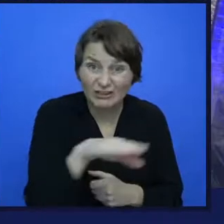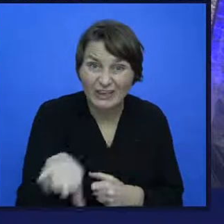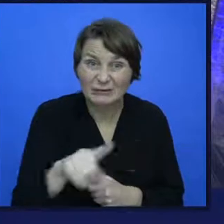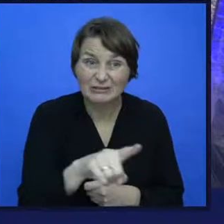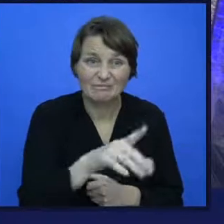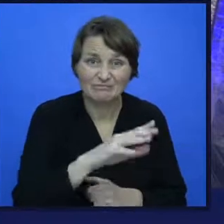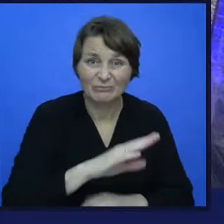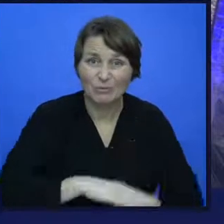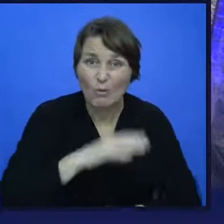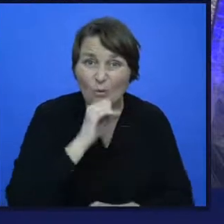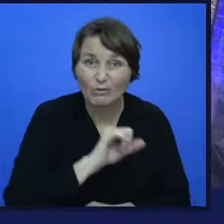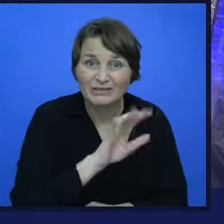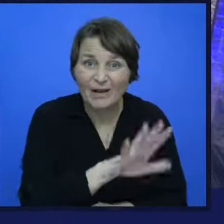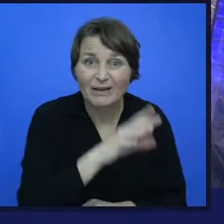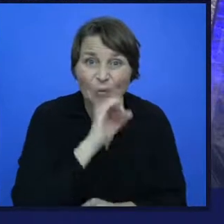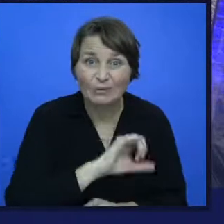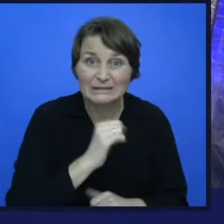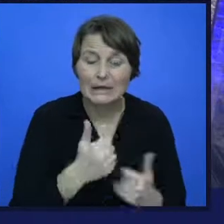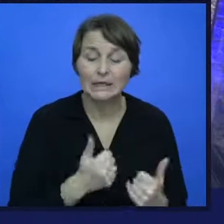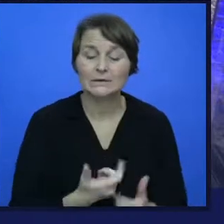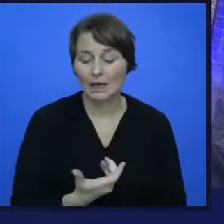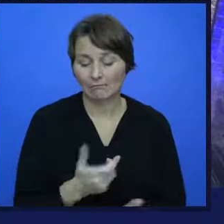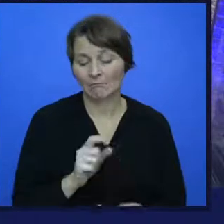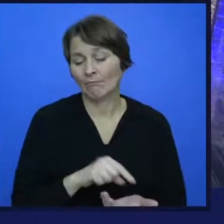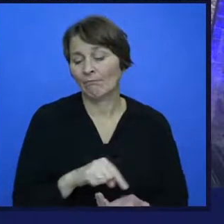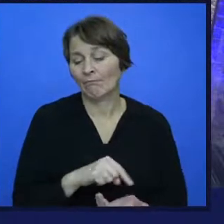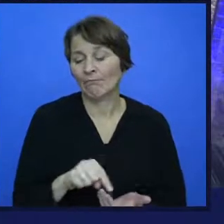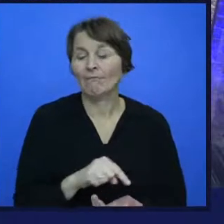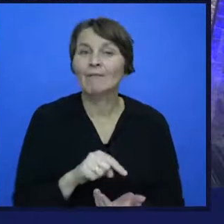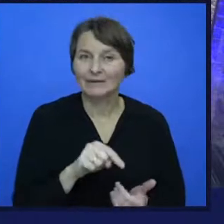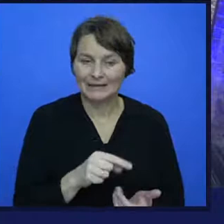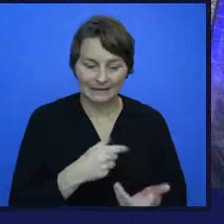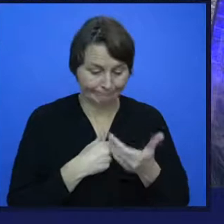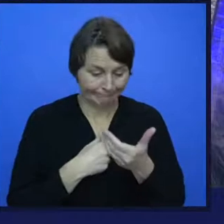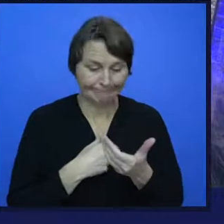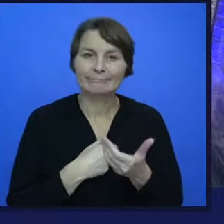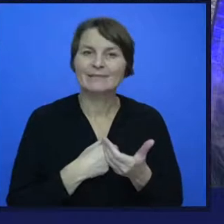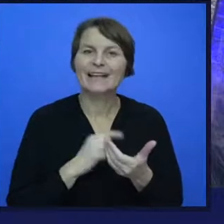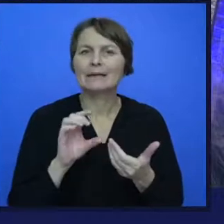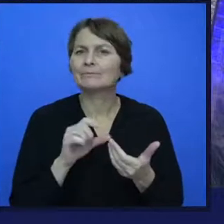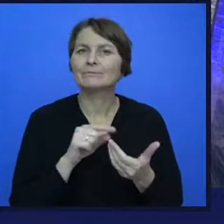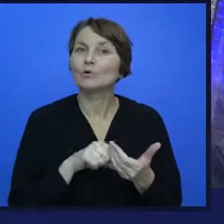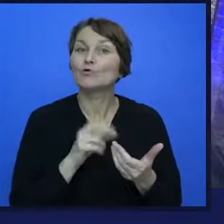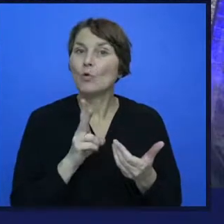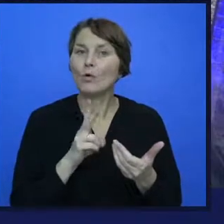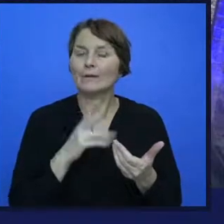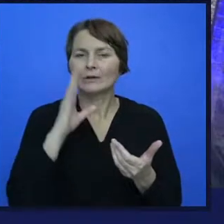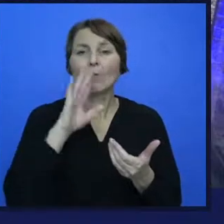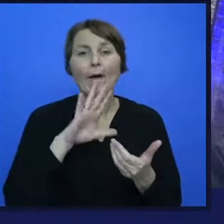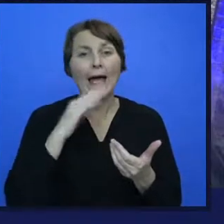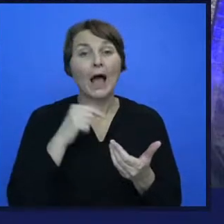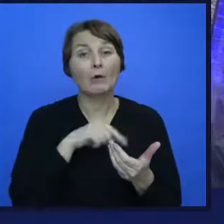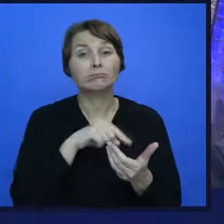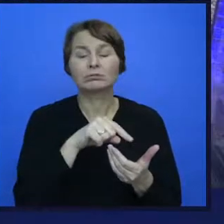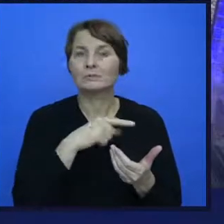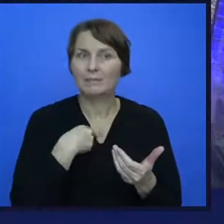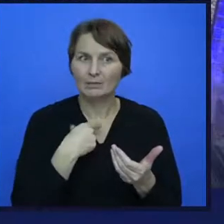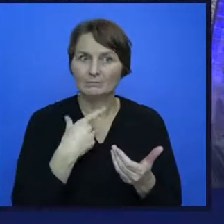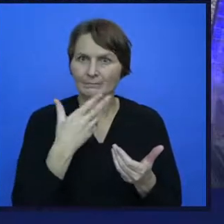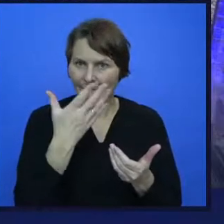old. And having the ability to understand and utilize a device in another way that they don't know is available to them.